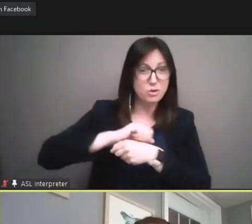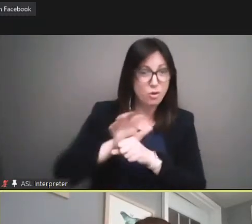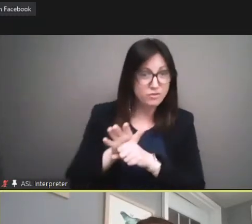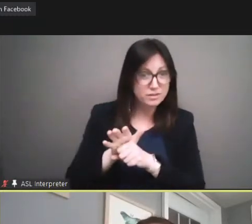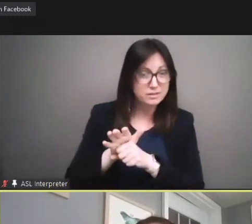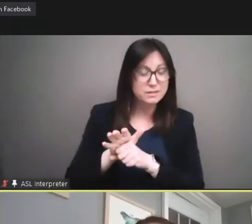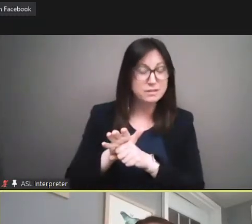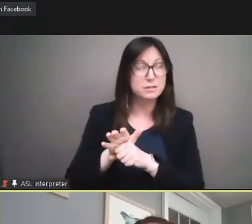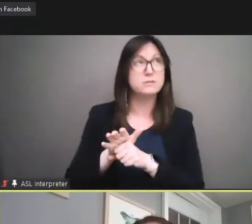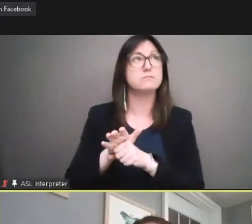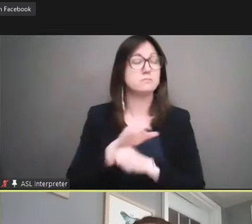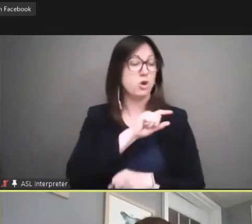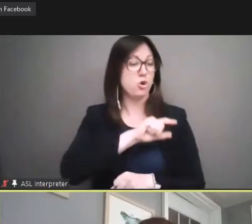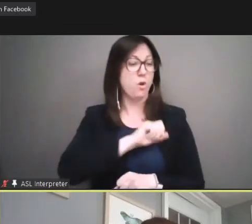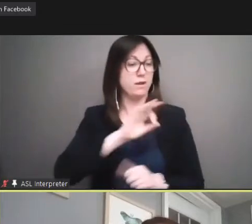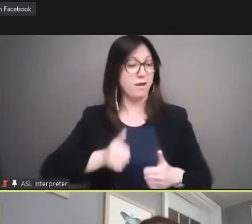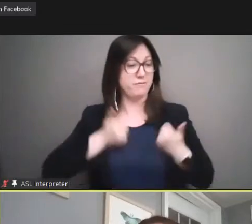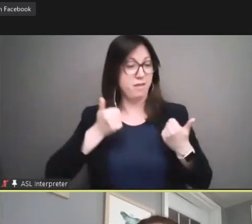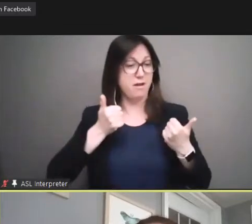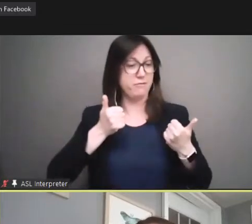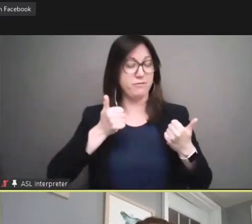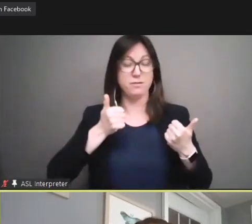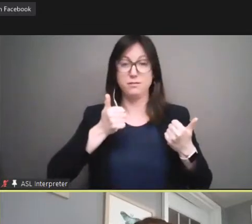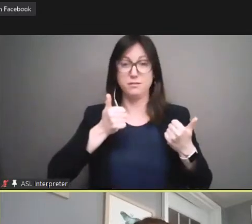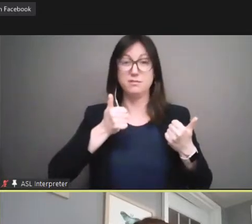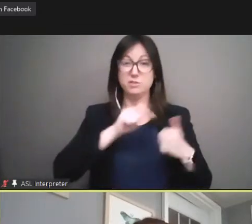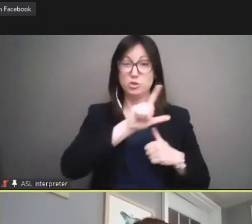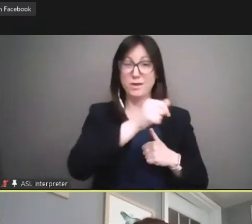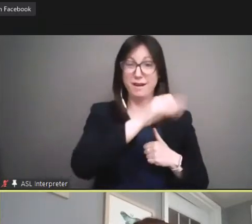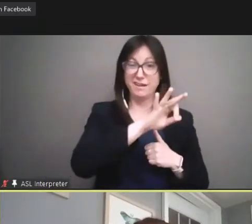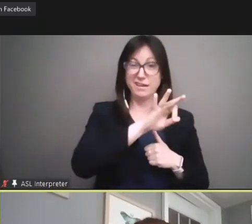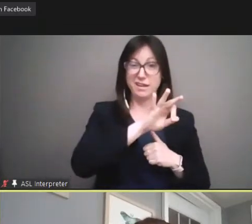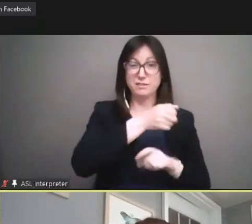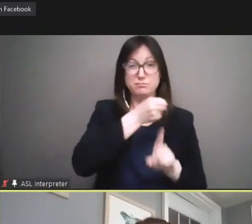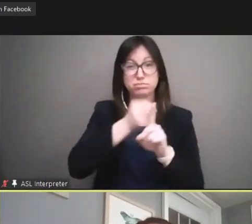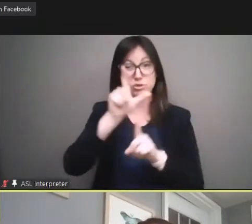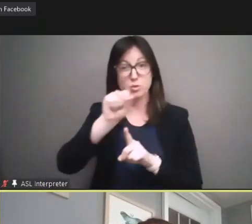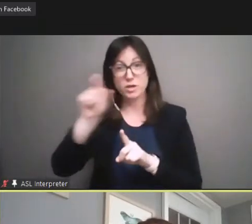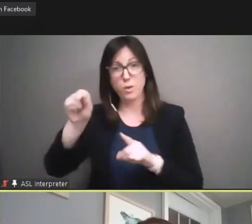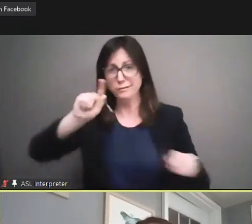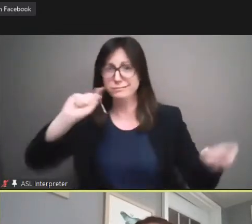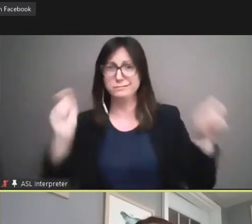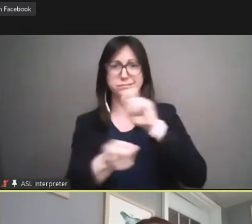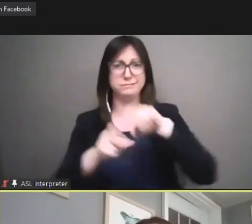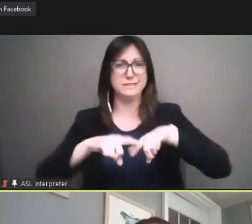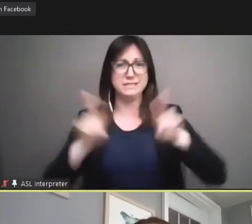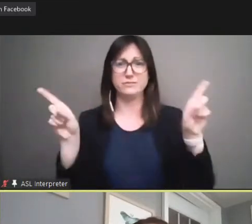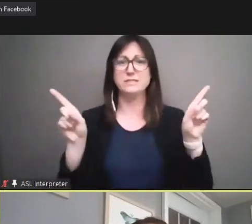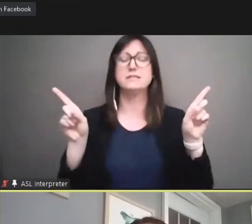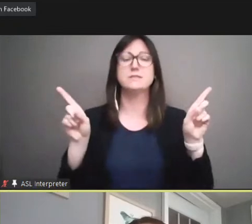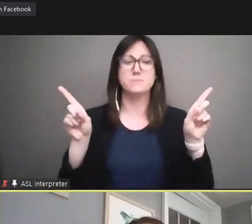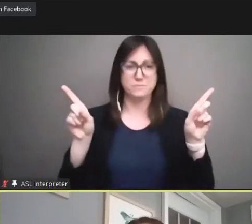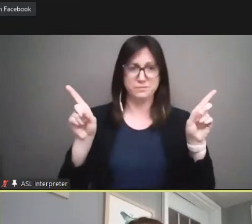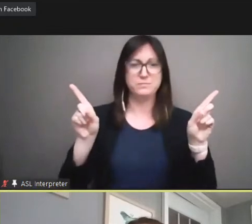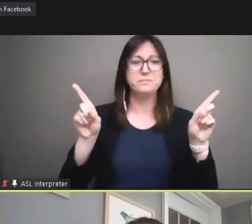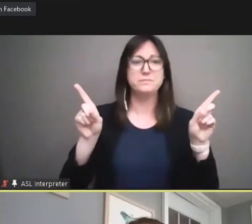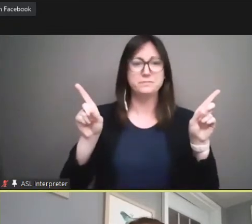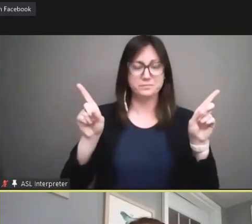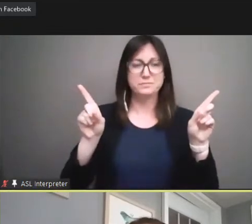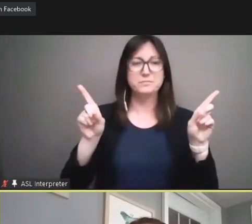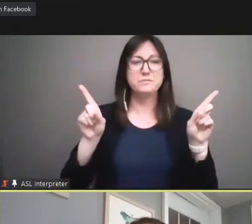that definition has changed drastically. Where before I feel like my quality of life was